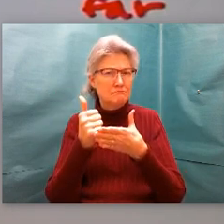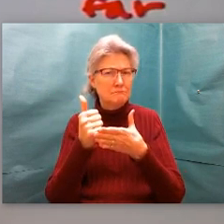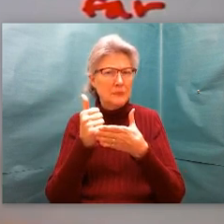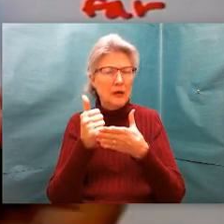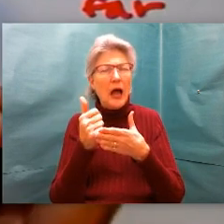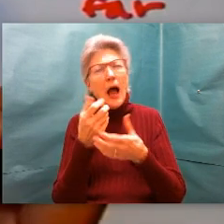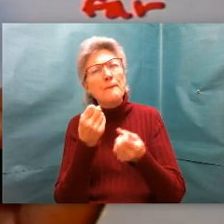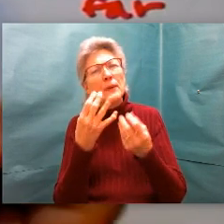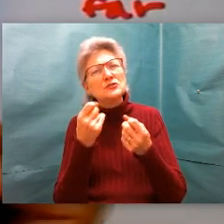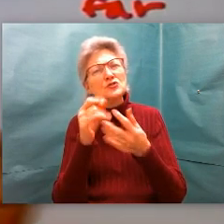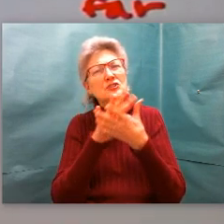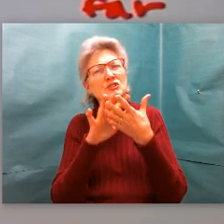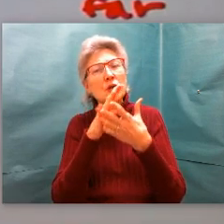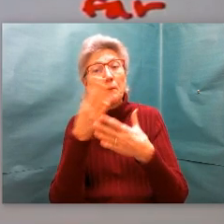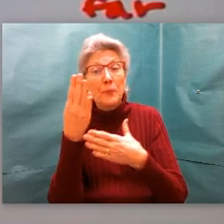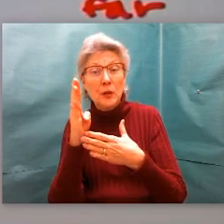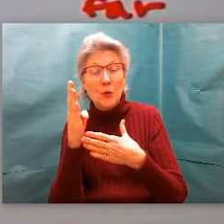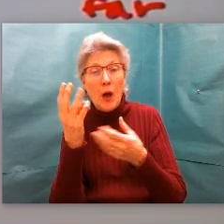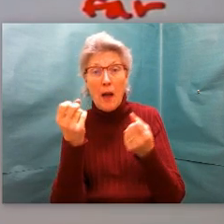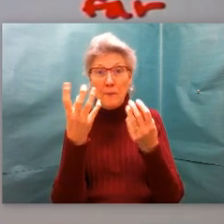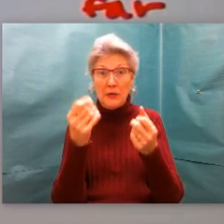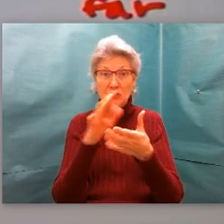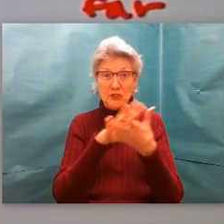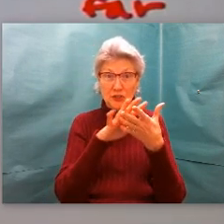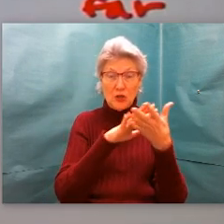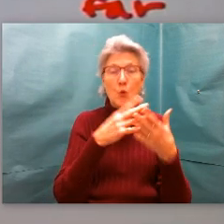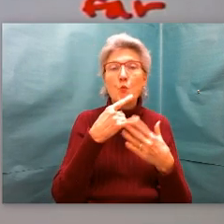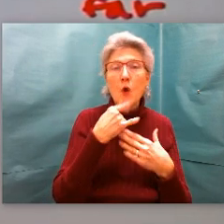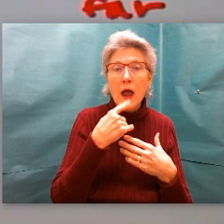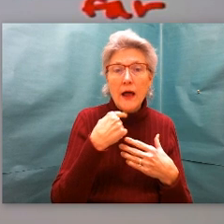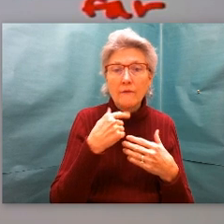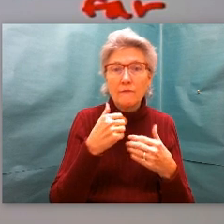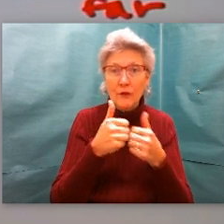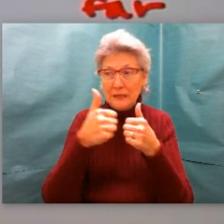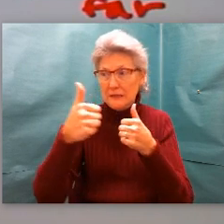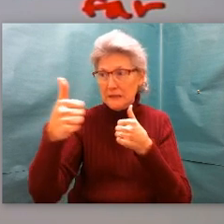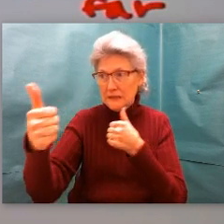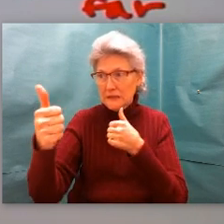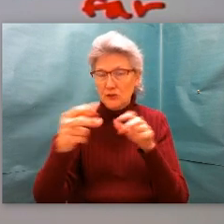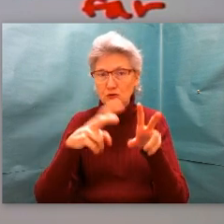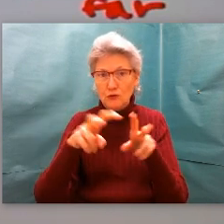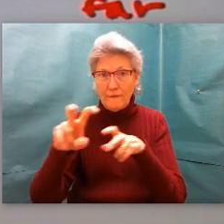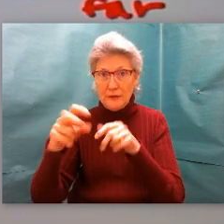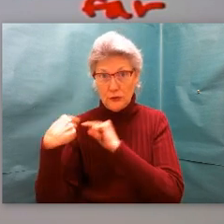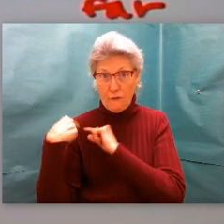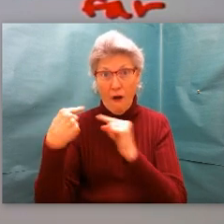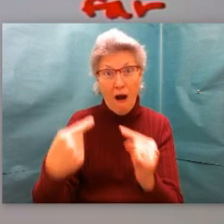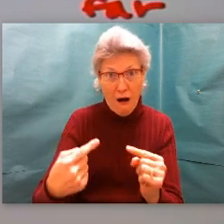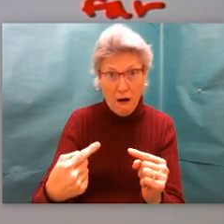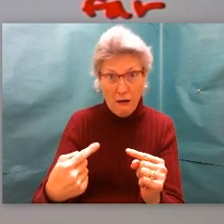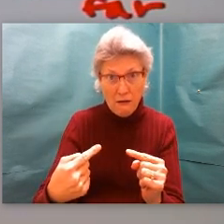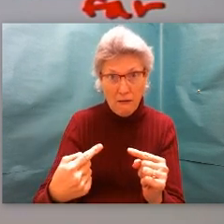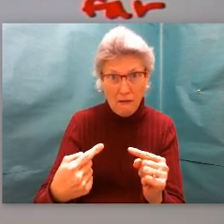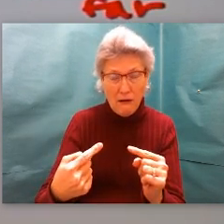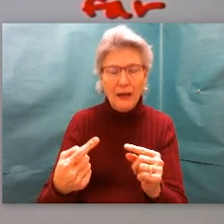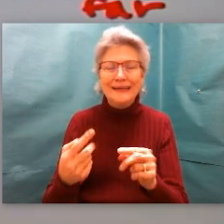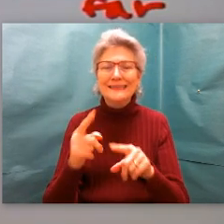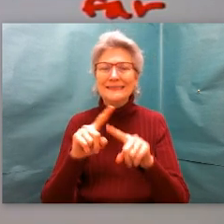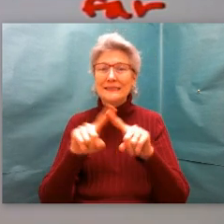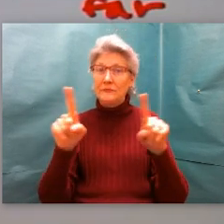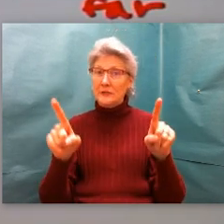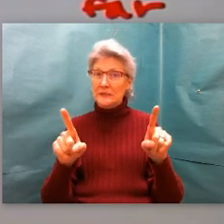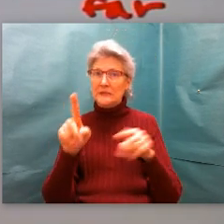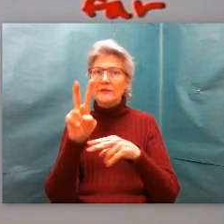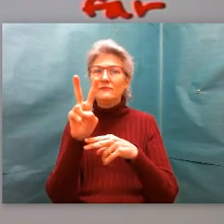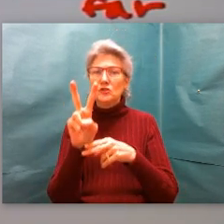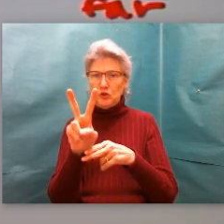shaded in blue for that total distance and how much I shaded in red for that distance traveled so far, I see that there is a difference of 2